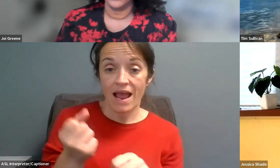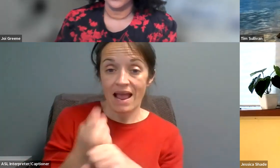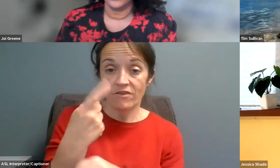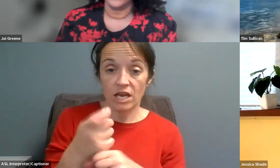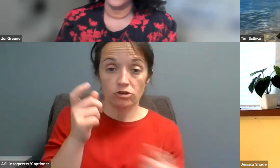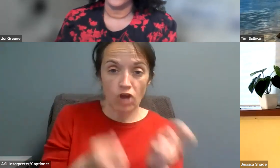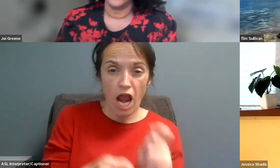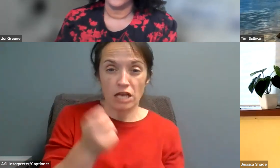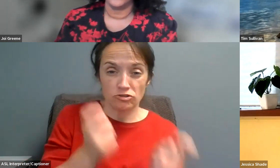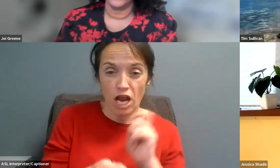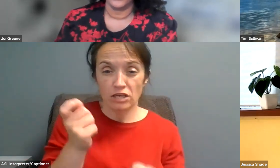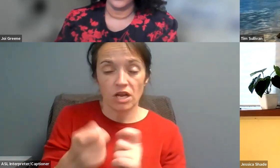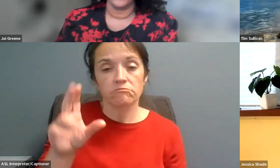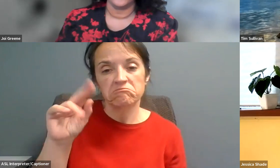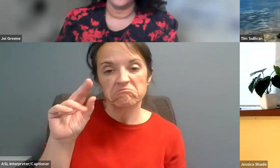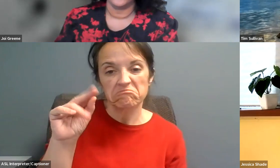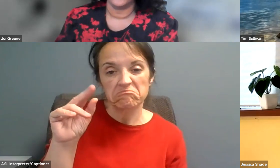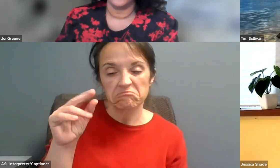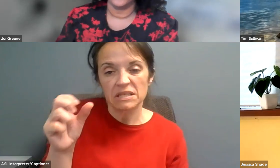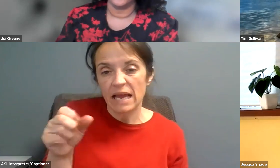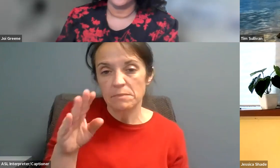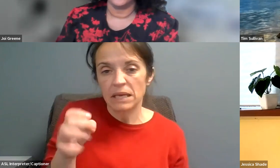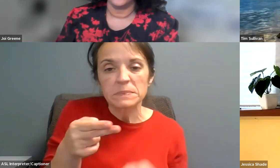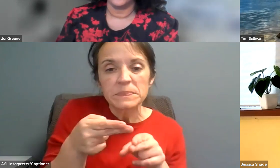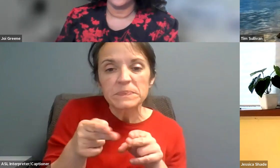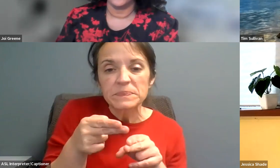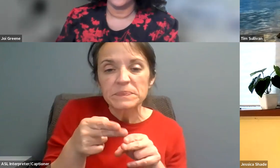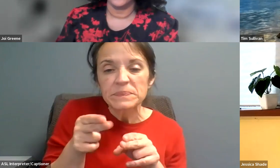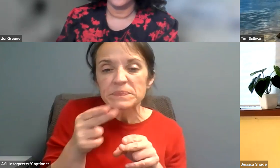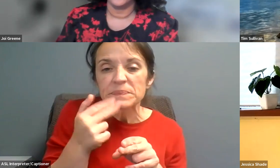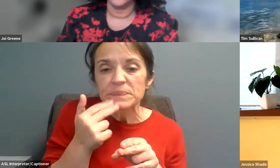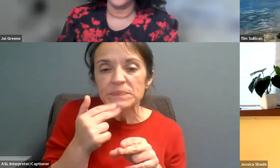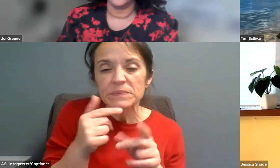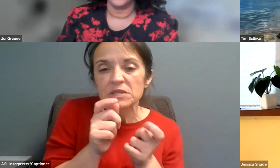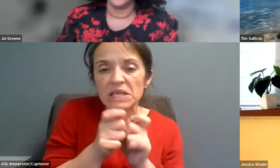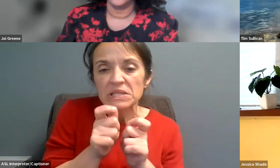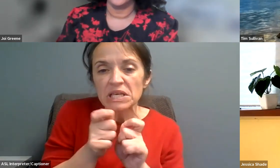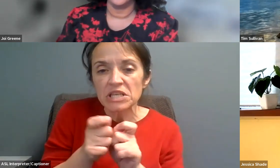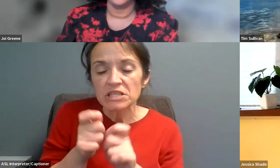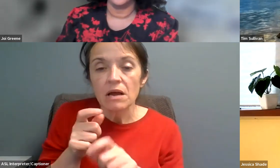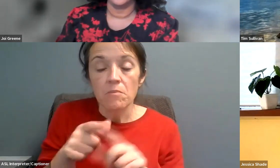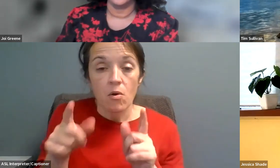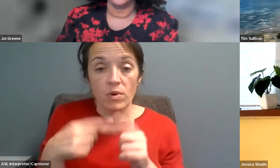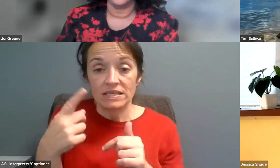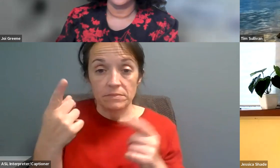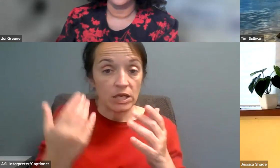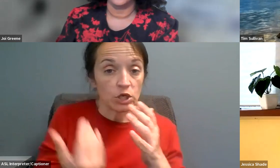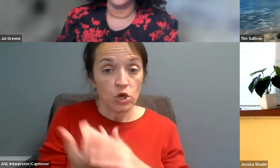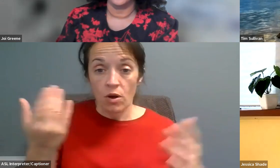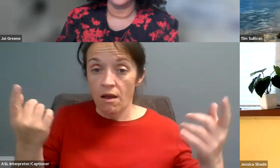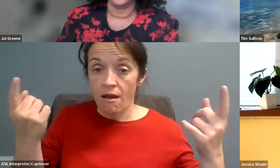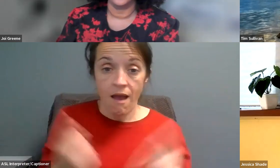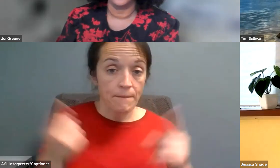new short or long-term priorities as they arise keeps things fresh, and it shows how